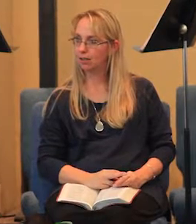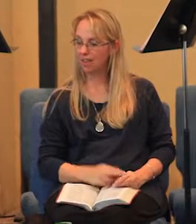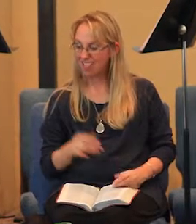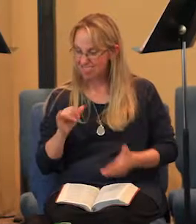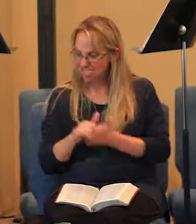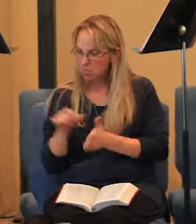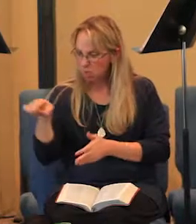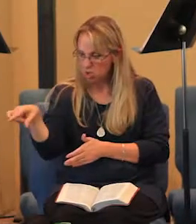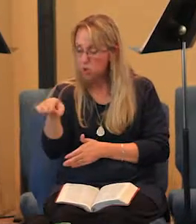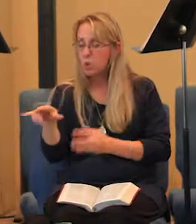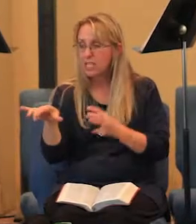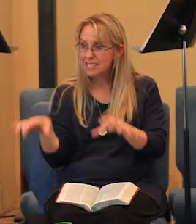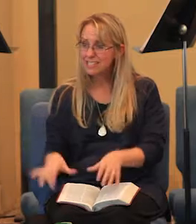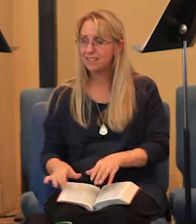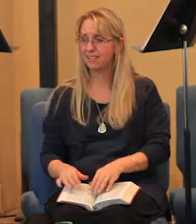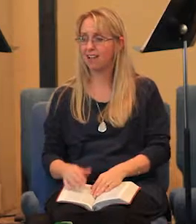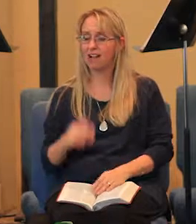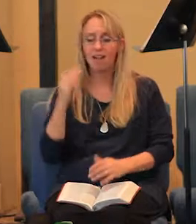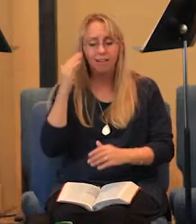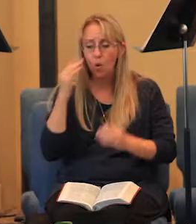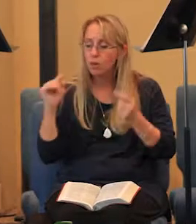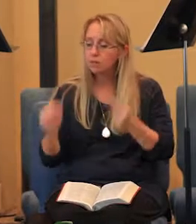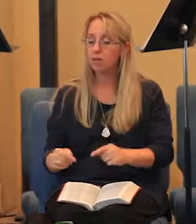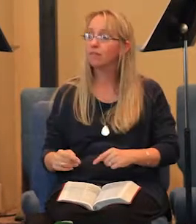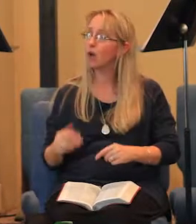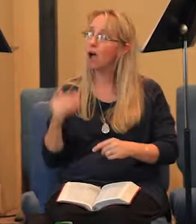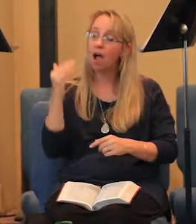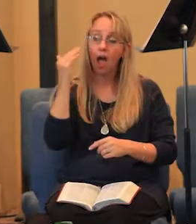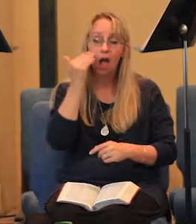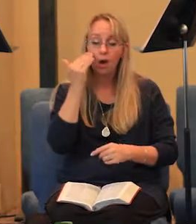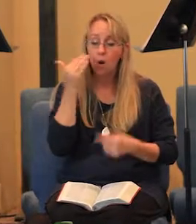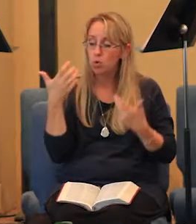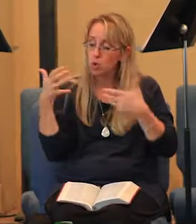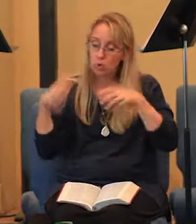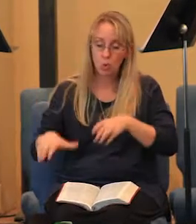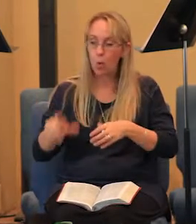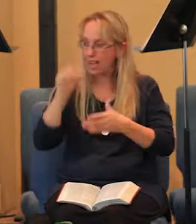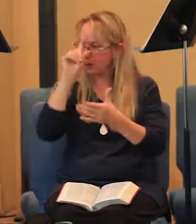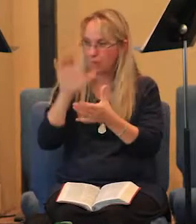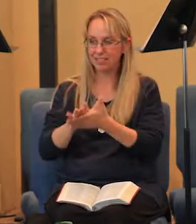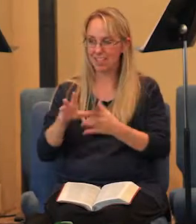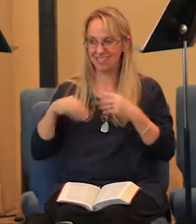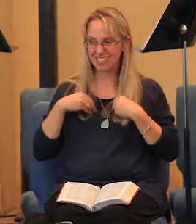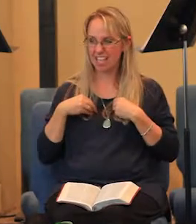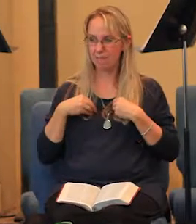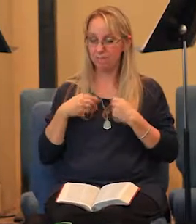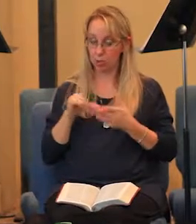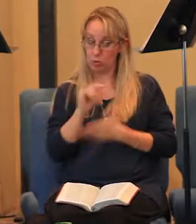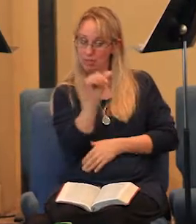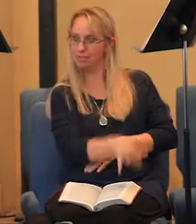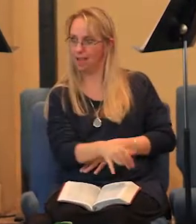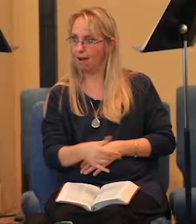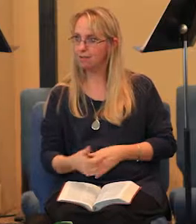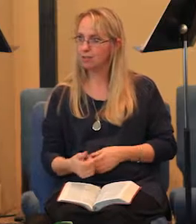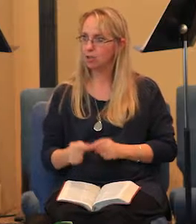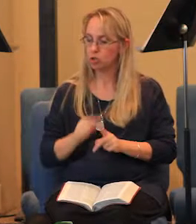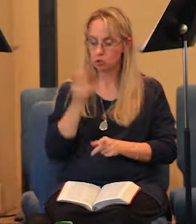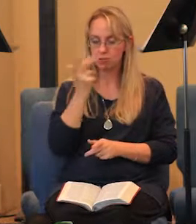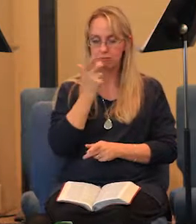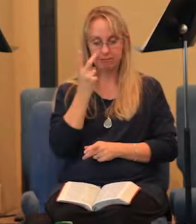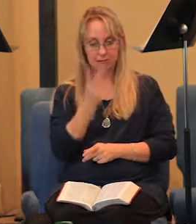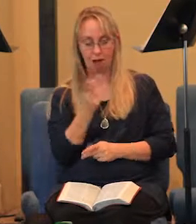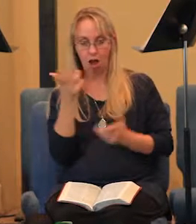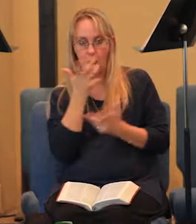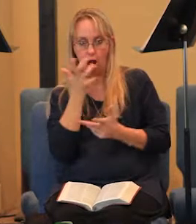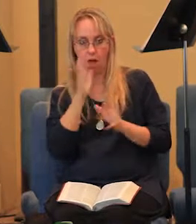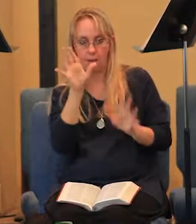is what you've done. I know it's painful. I know you don't want to believe that you did that. You just saw an